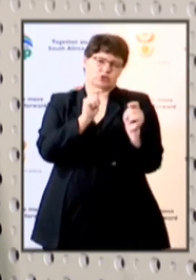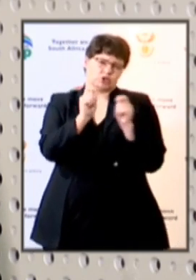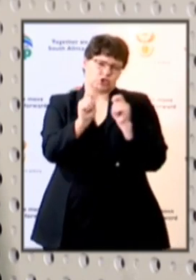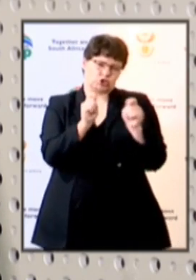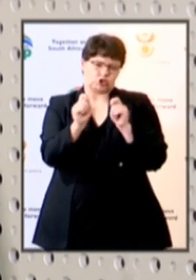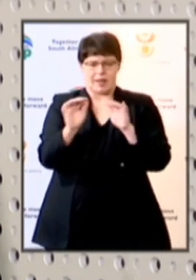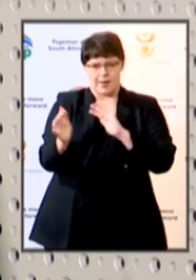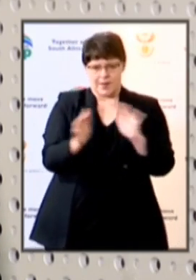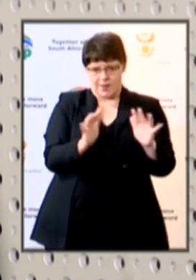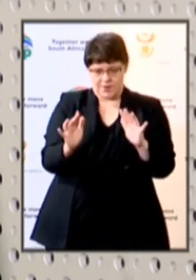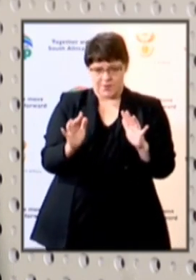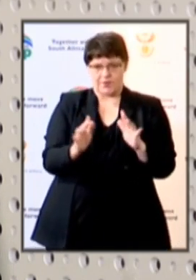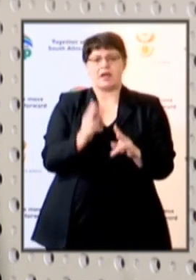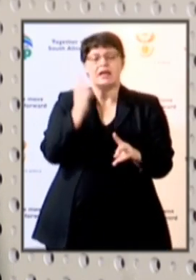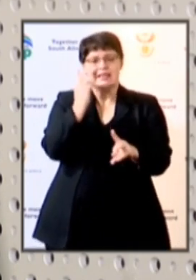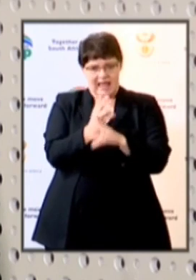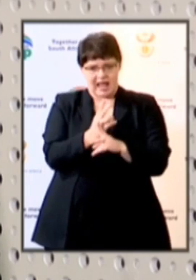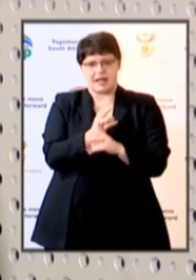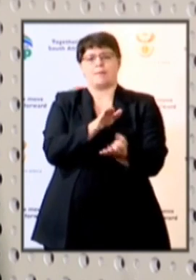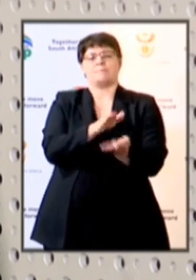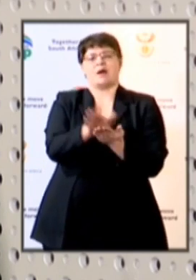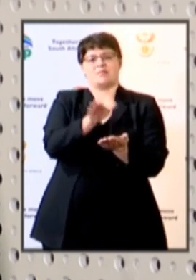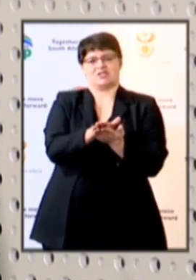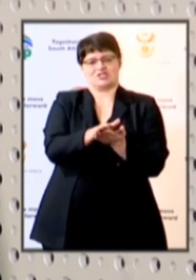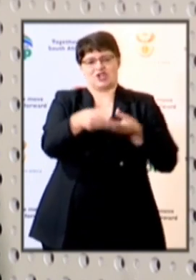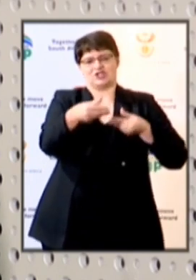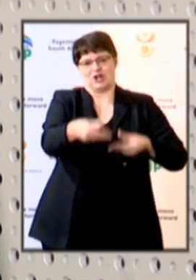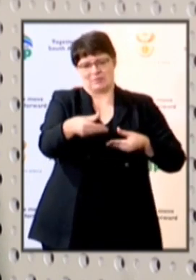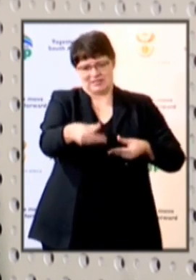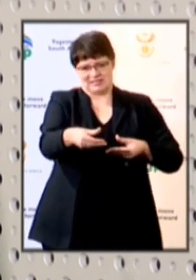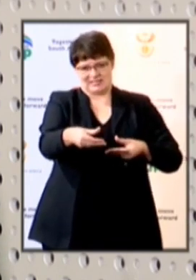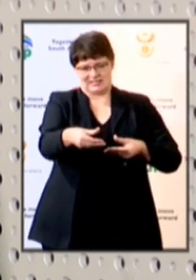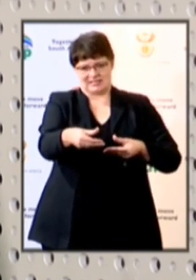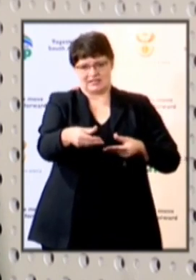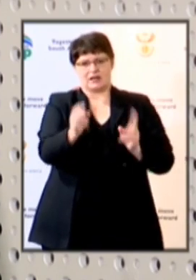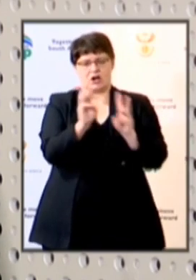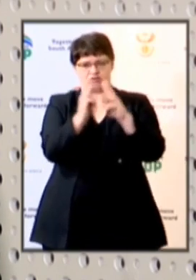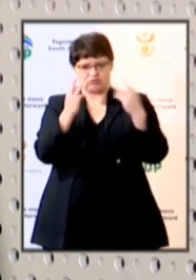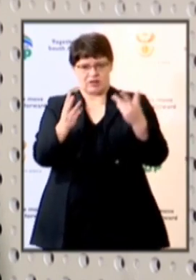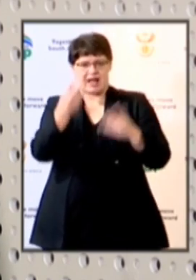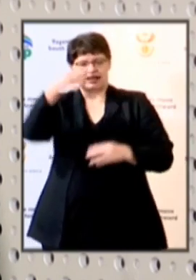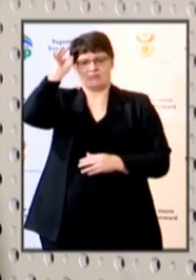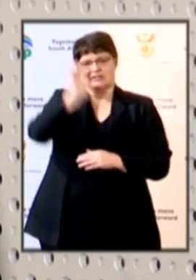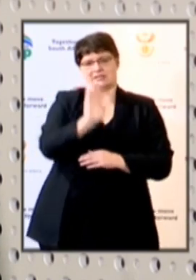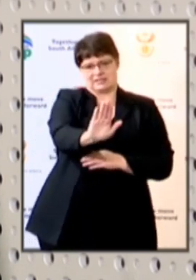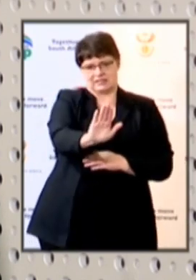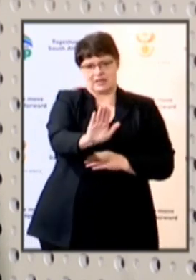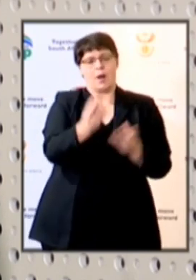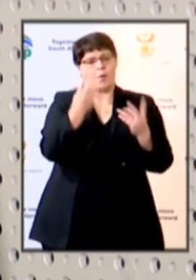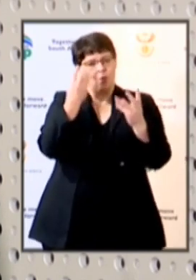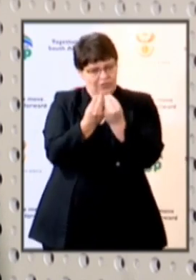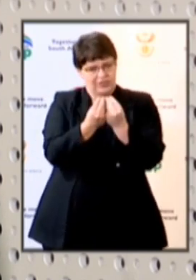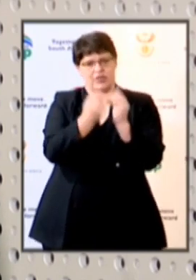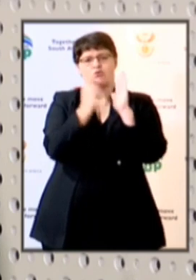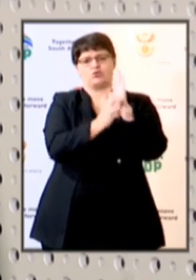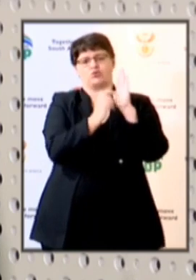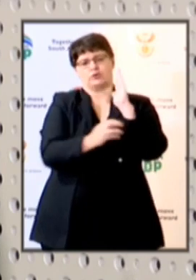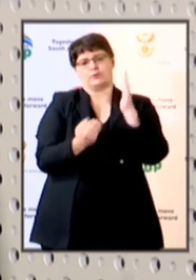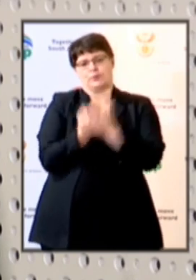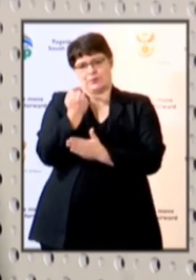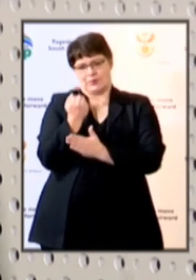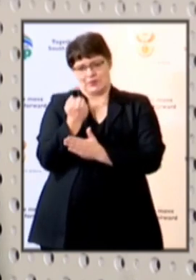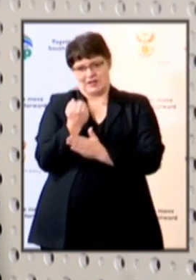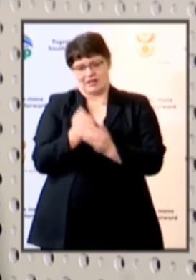received, the intention then is to publish this document, to gazette it together with the regulations that would then